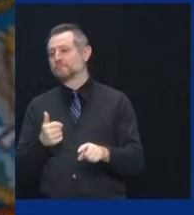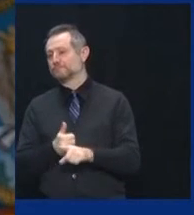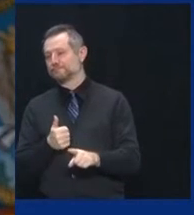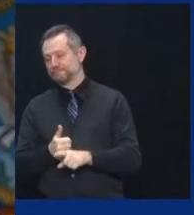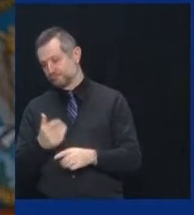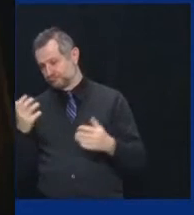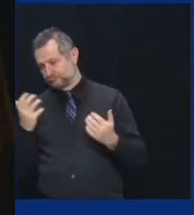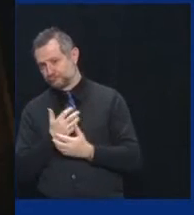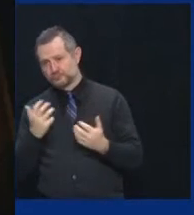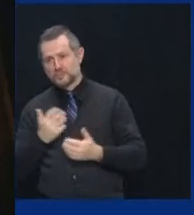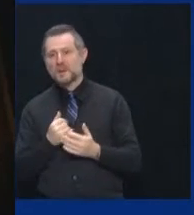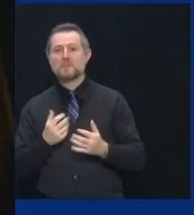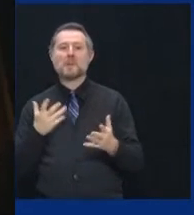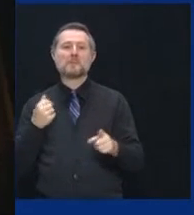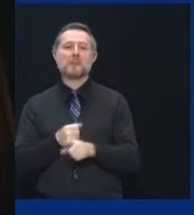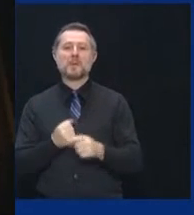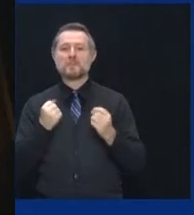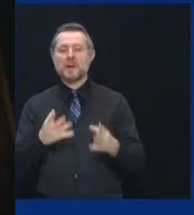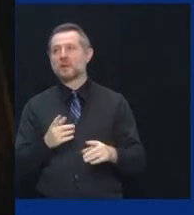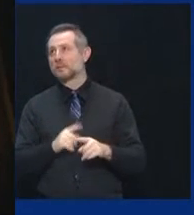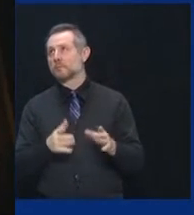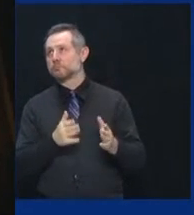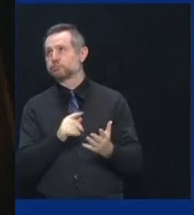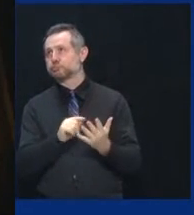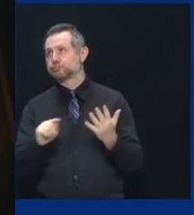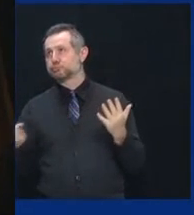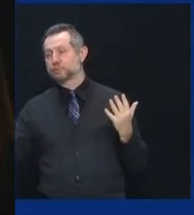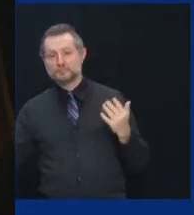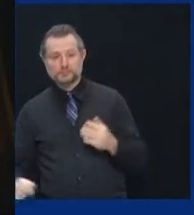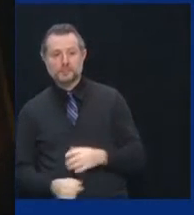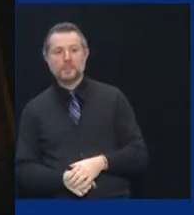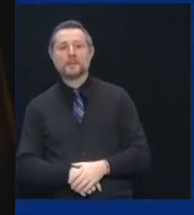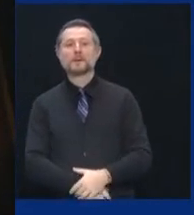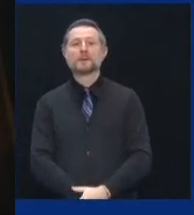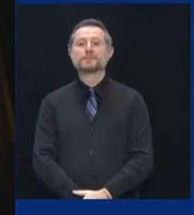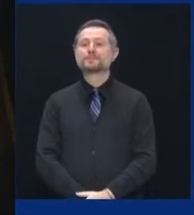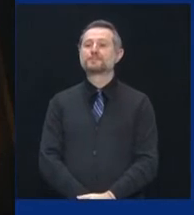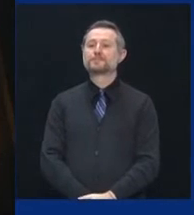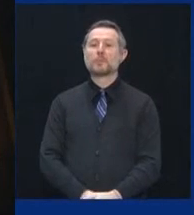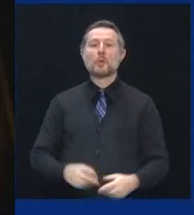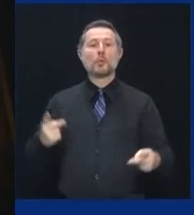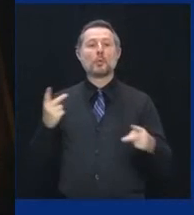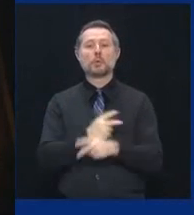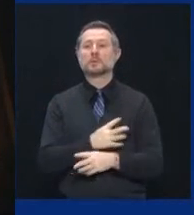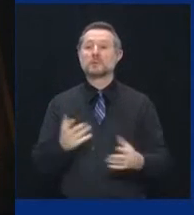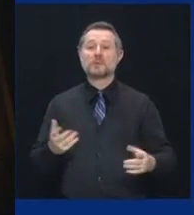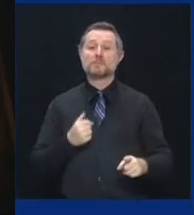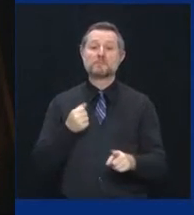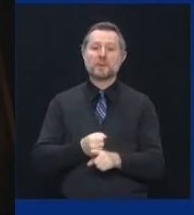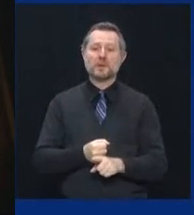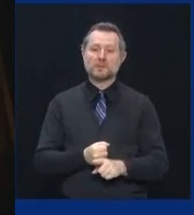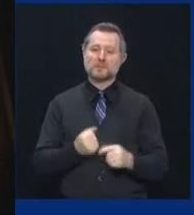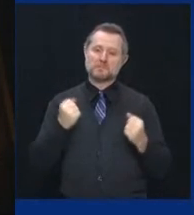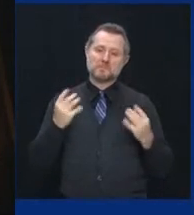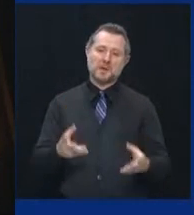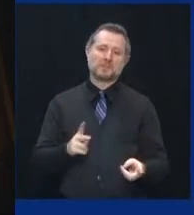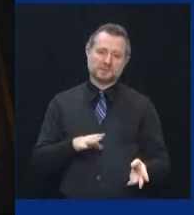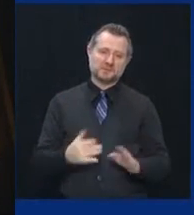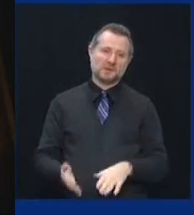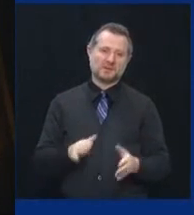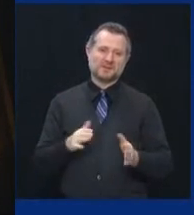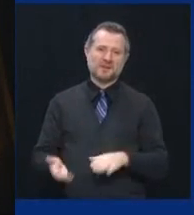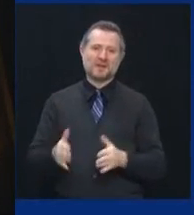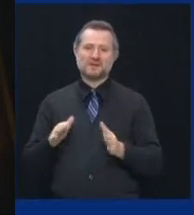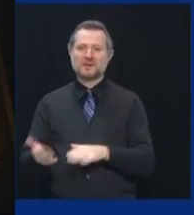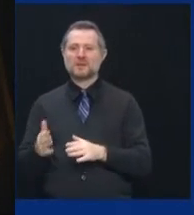word. The greatest cost of COVID is the lives lost. And for that,